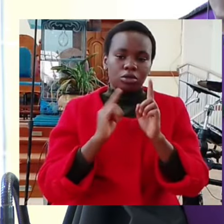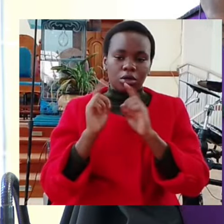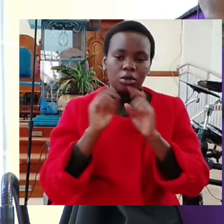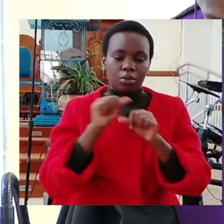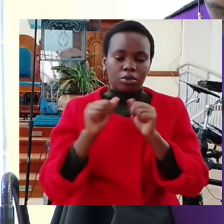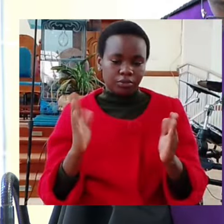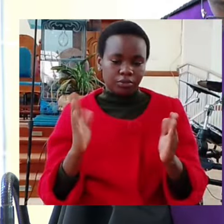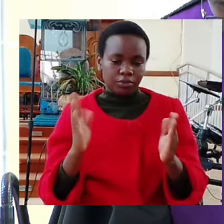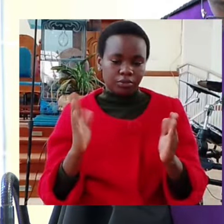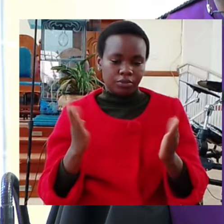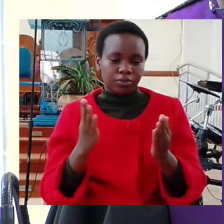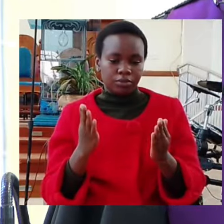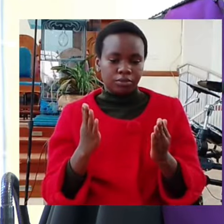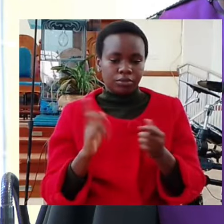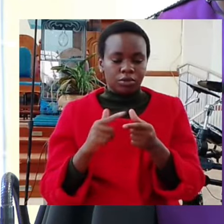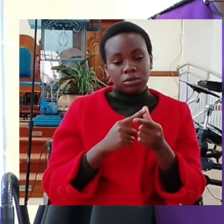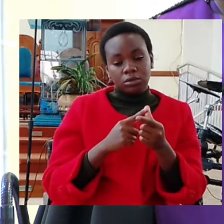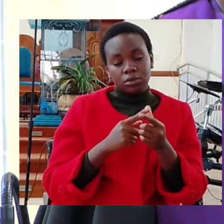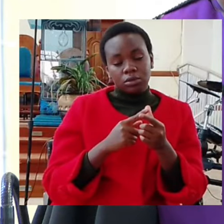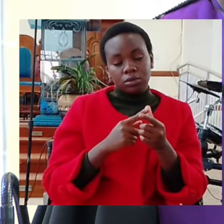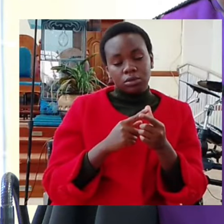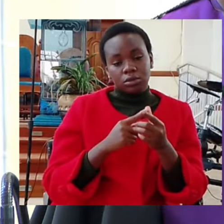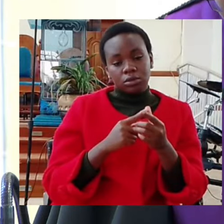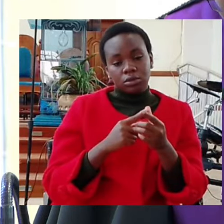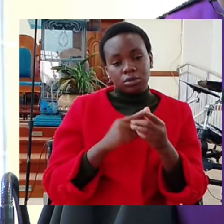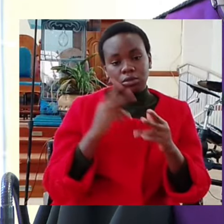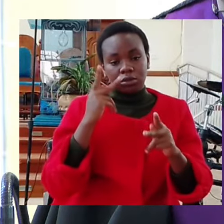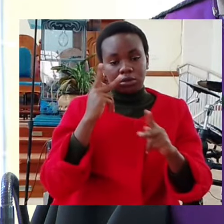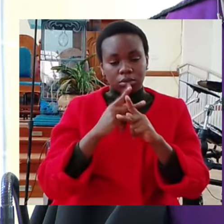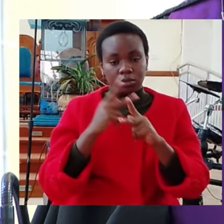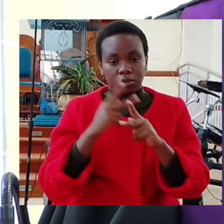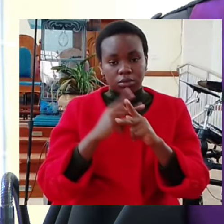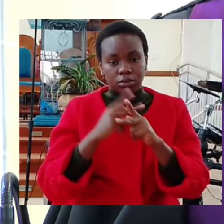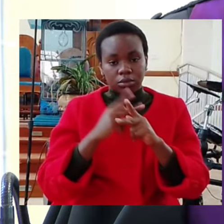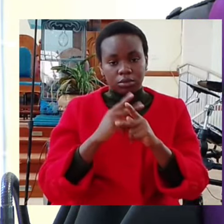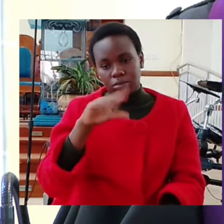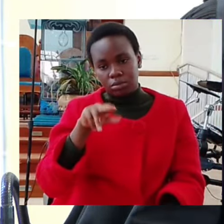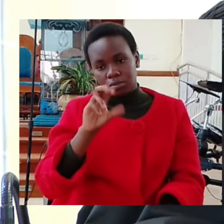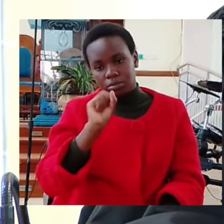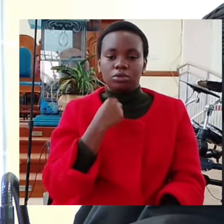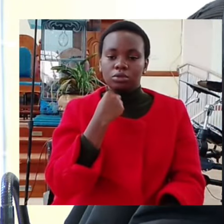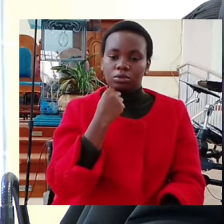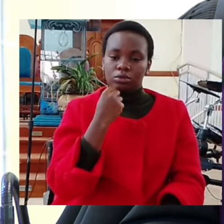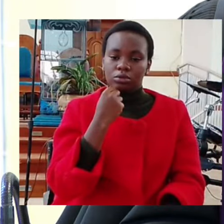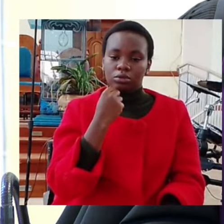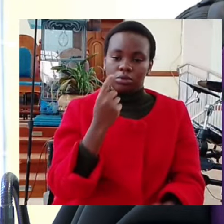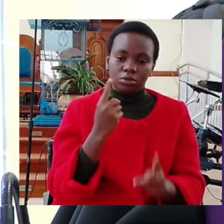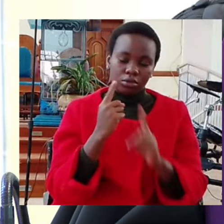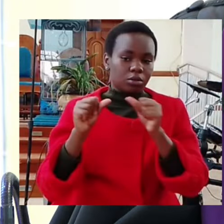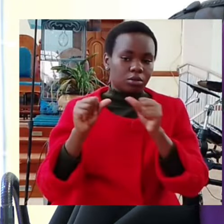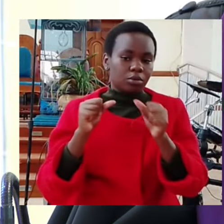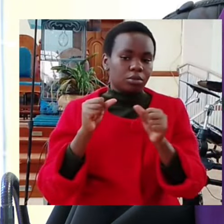without mentioning Barnabas. Aroiga atirere theini wa muhali ushio wa